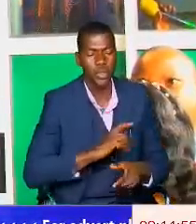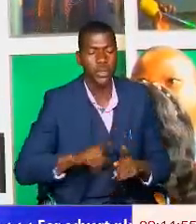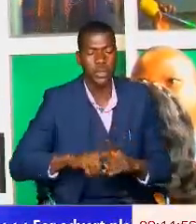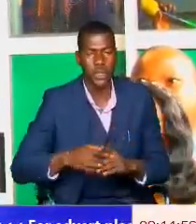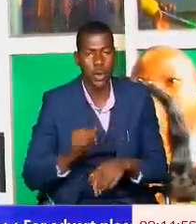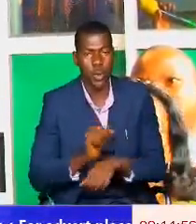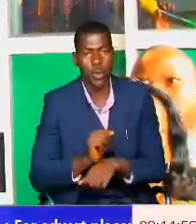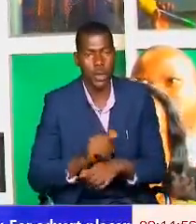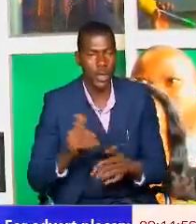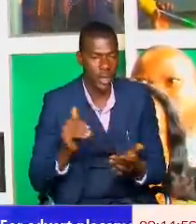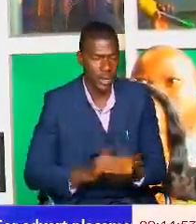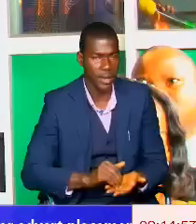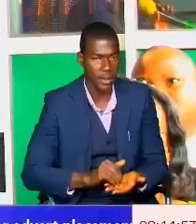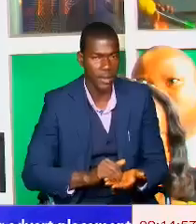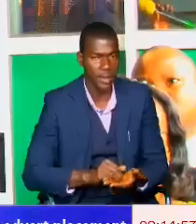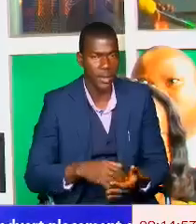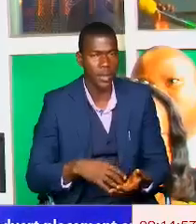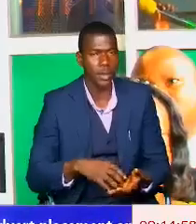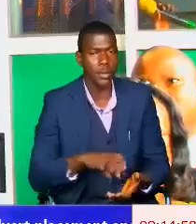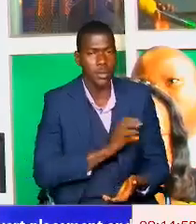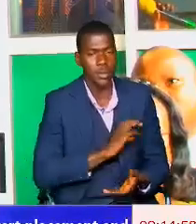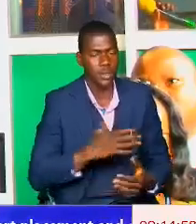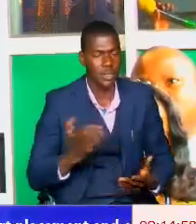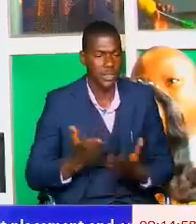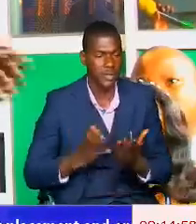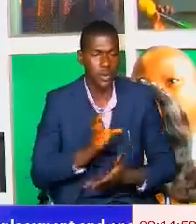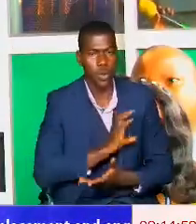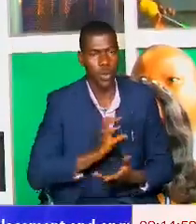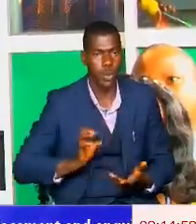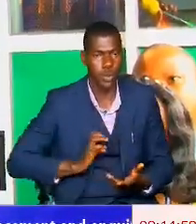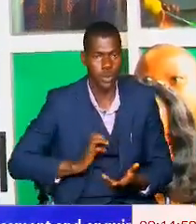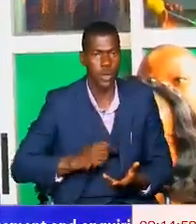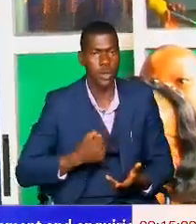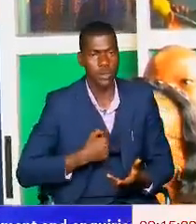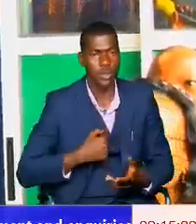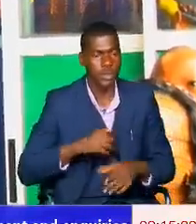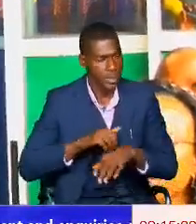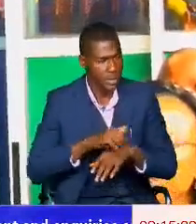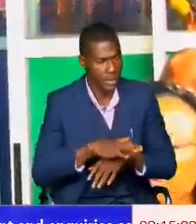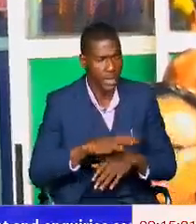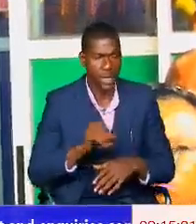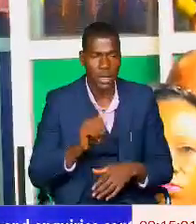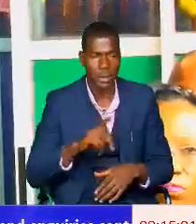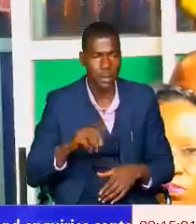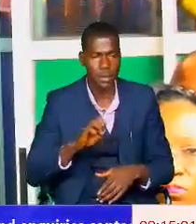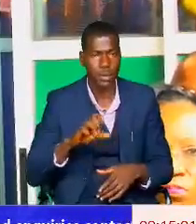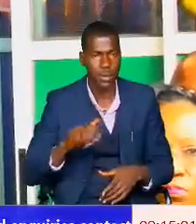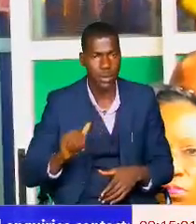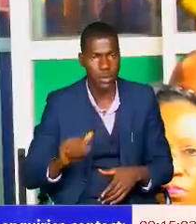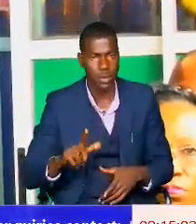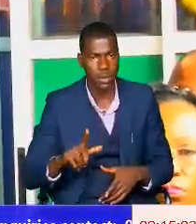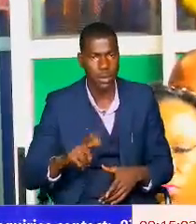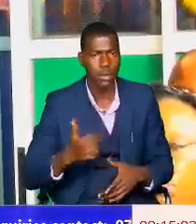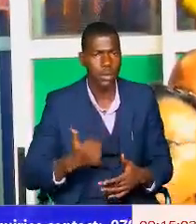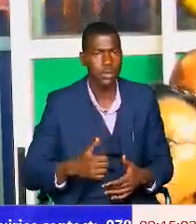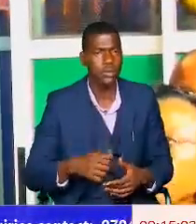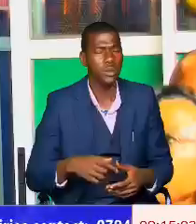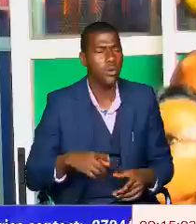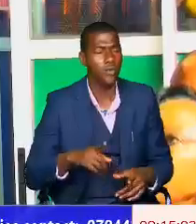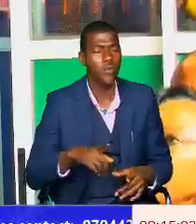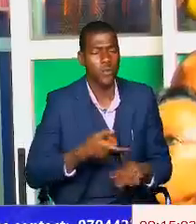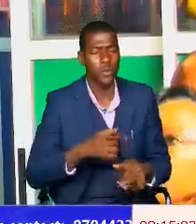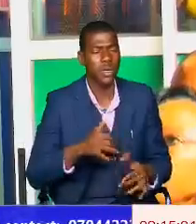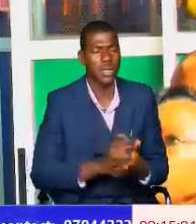Nigeria Police Force by Police Service Commission. And I moved my appeal there. My lawyer moved my appeal there. PD Abalaka. Since then, I've